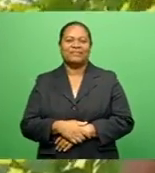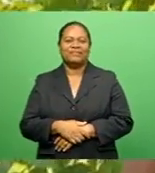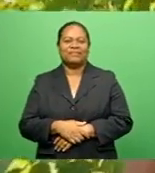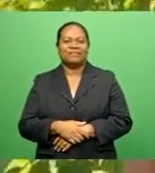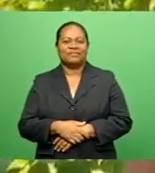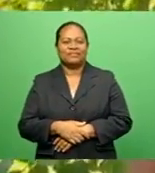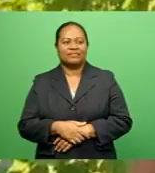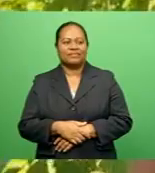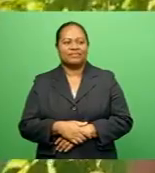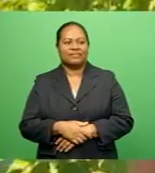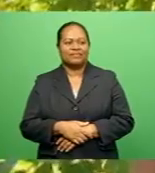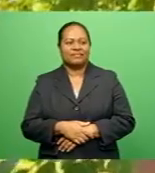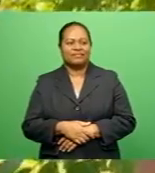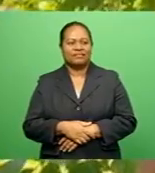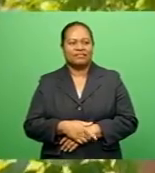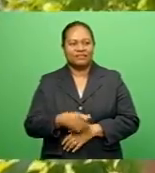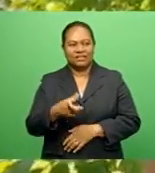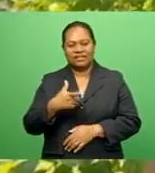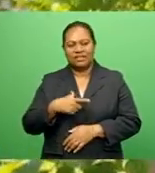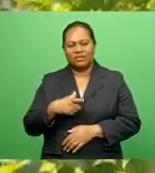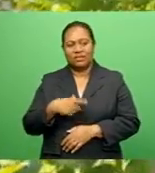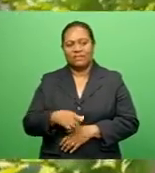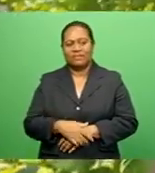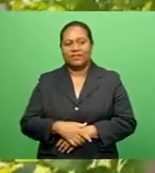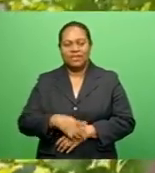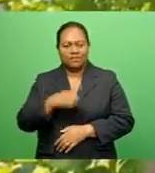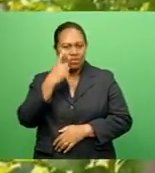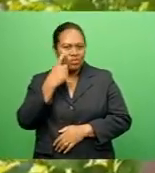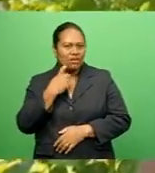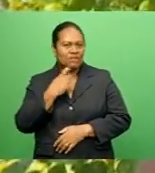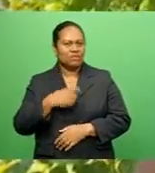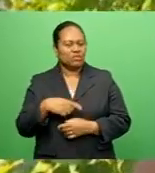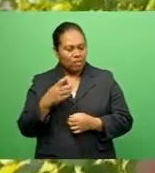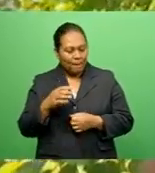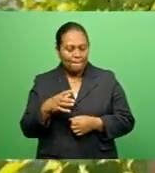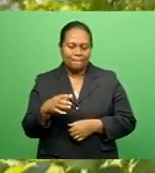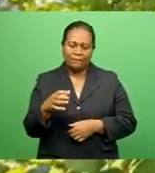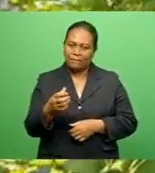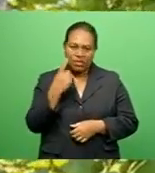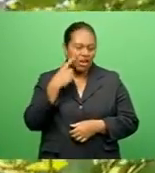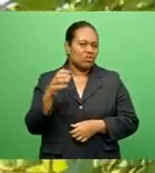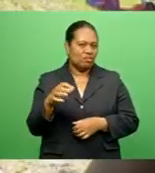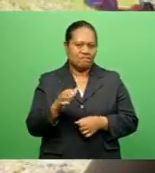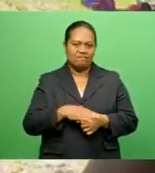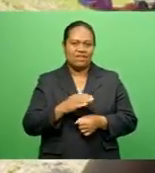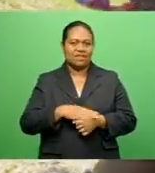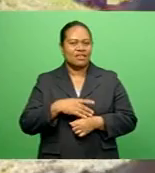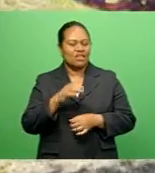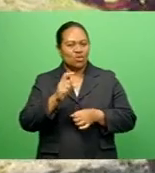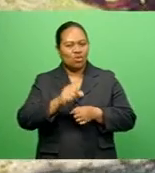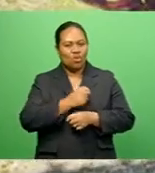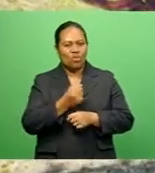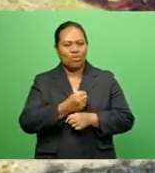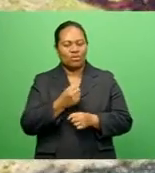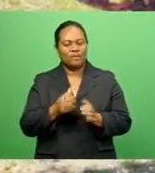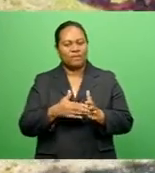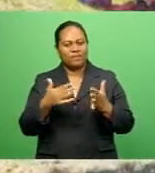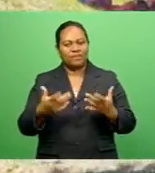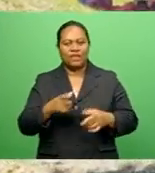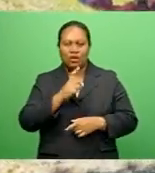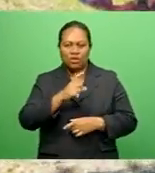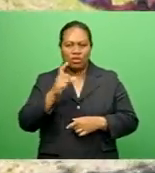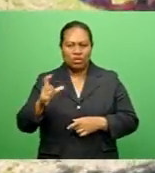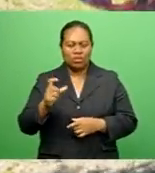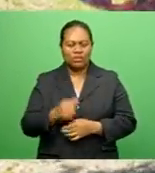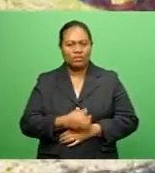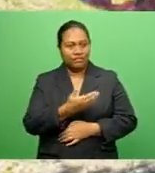So, I was going to try hard to get another gold medal to dedicate to my father. Today, the Coca-Cola Games gold